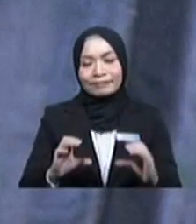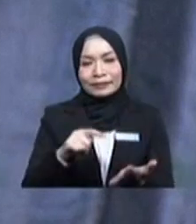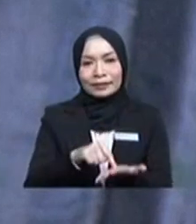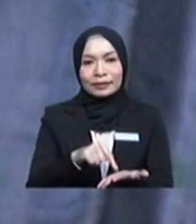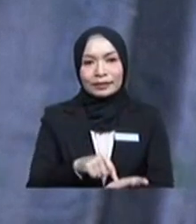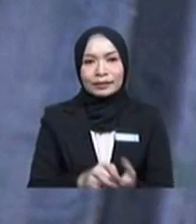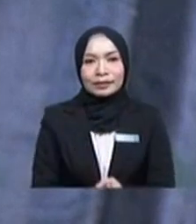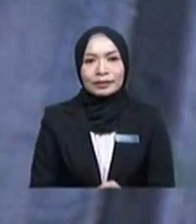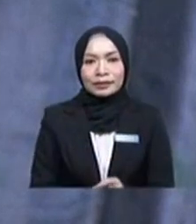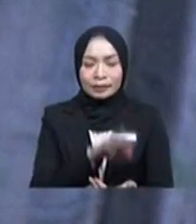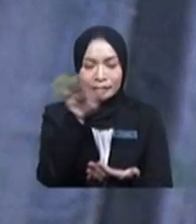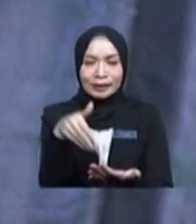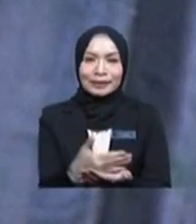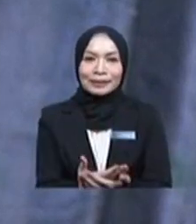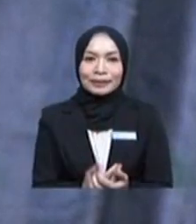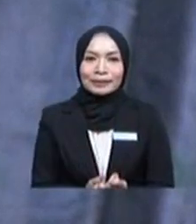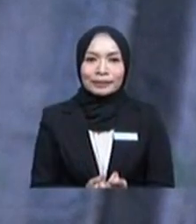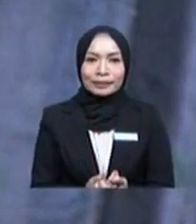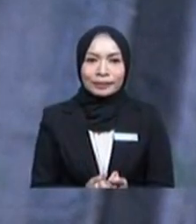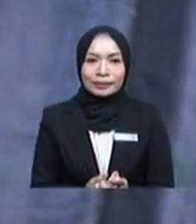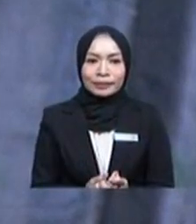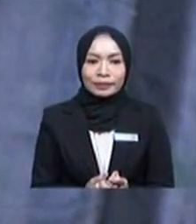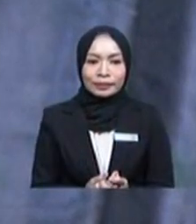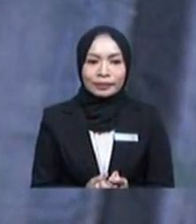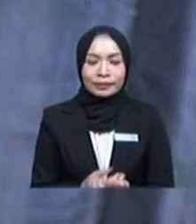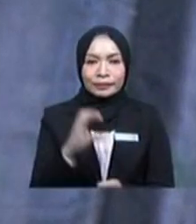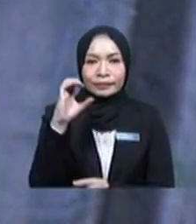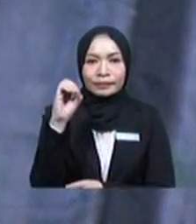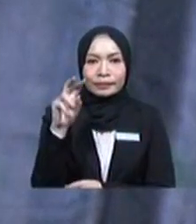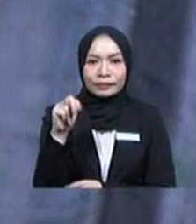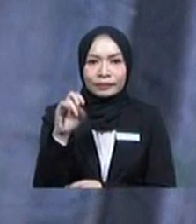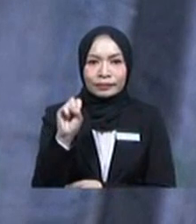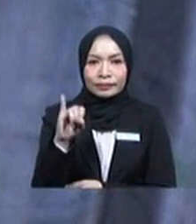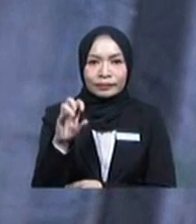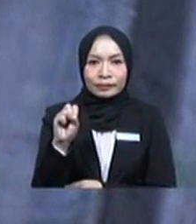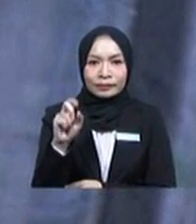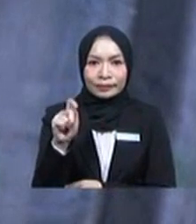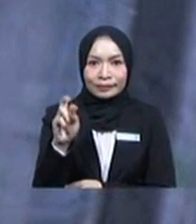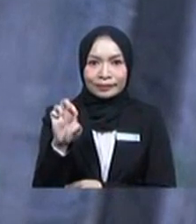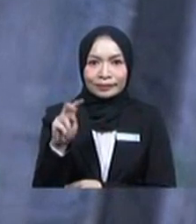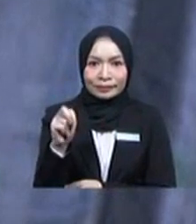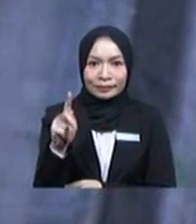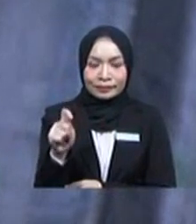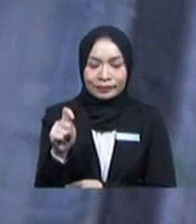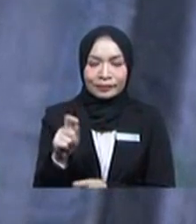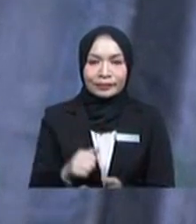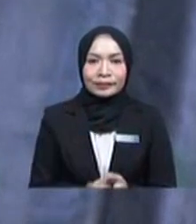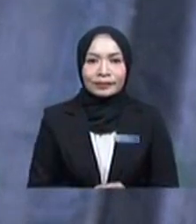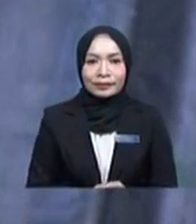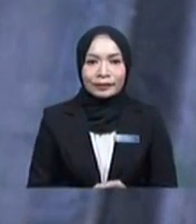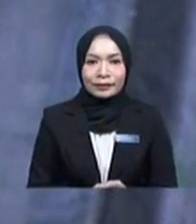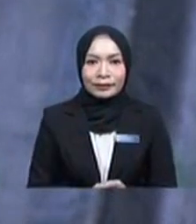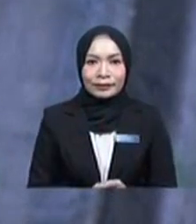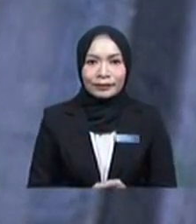Ladies and gentlemen, consistent with the aim of developing the potential of students in a holistic and